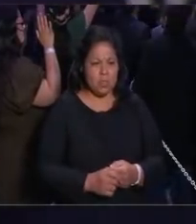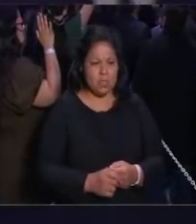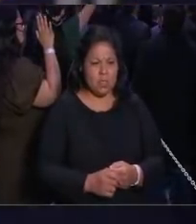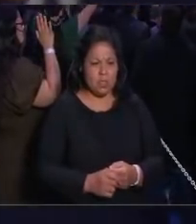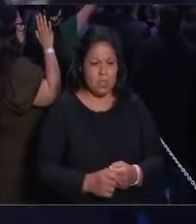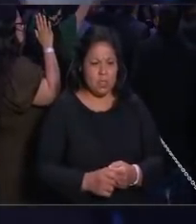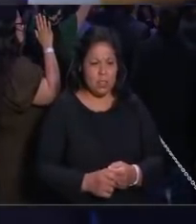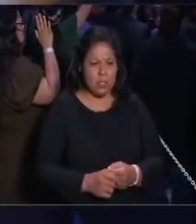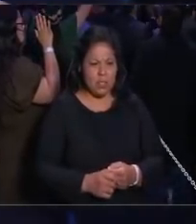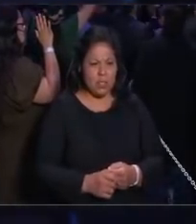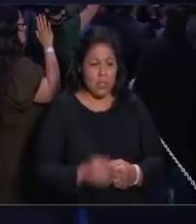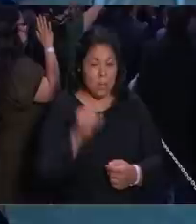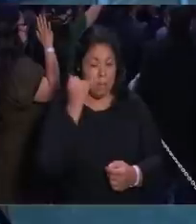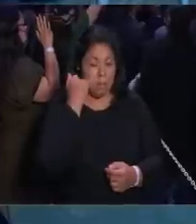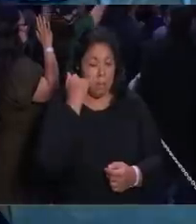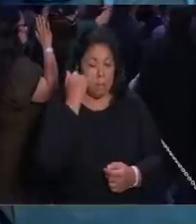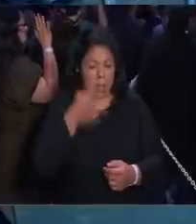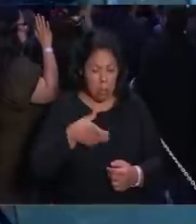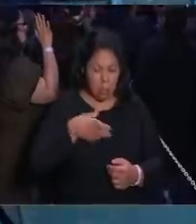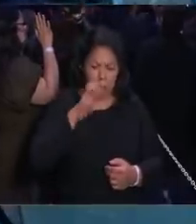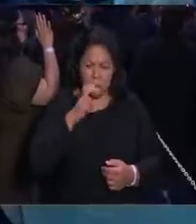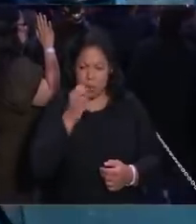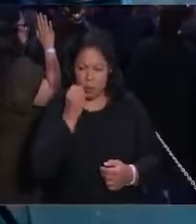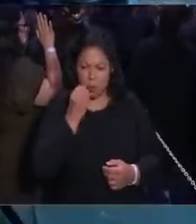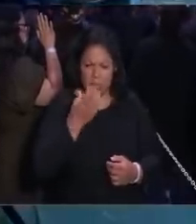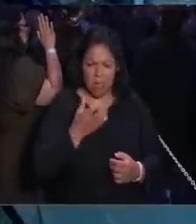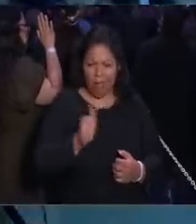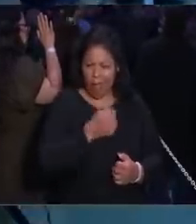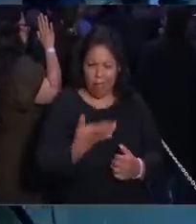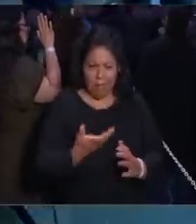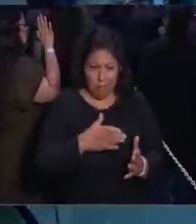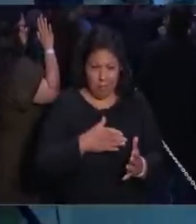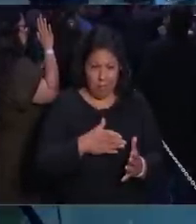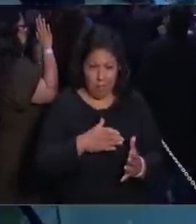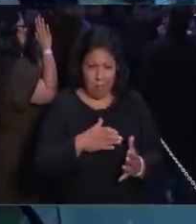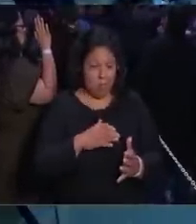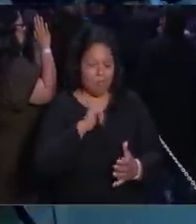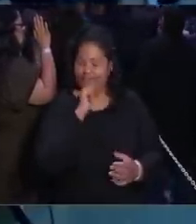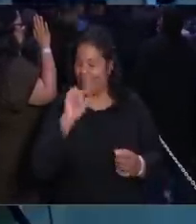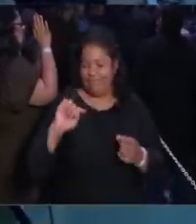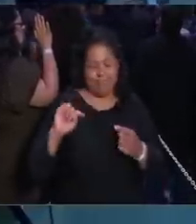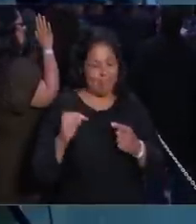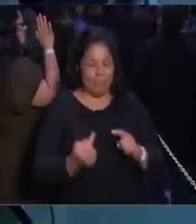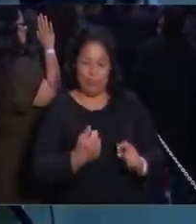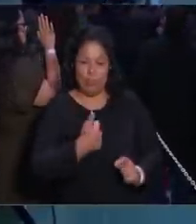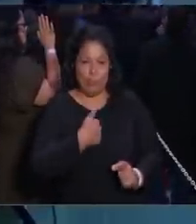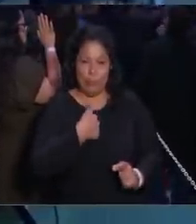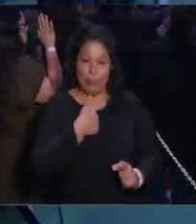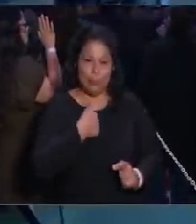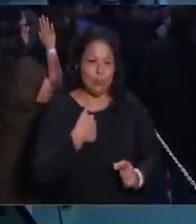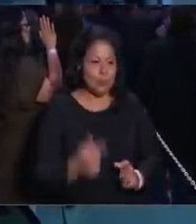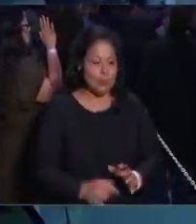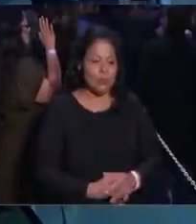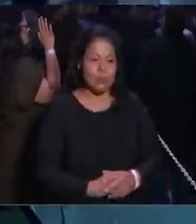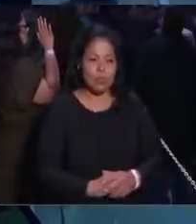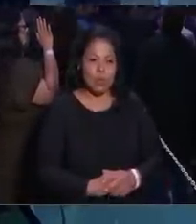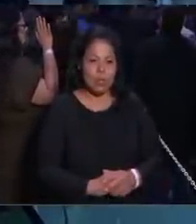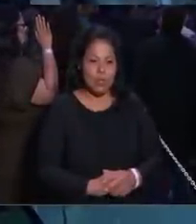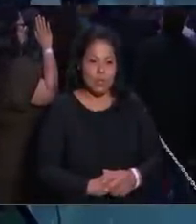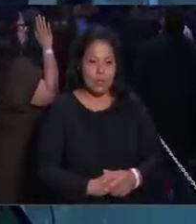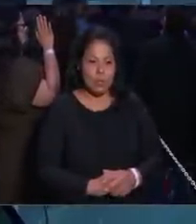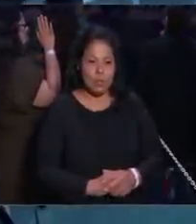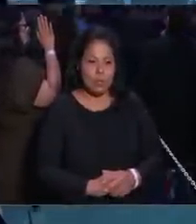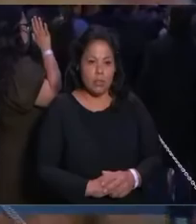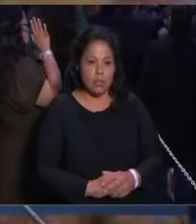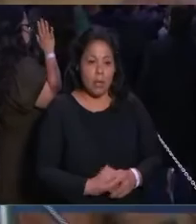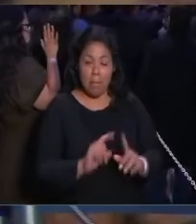drink any deadly thing, y si comes cosa mortífera, it's not going to hurt you. No te hará daño. But